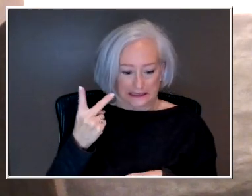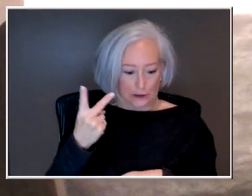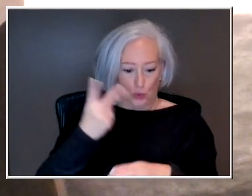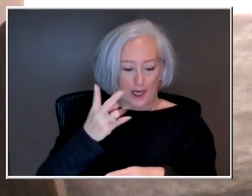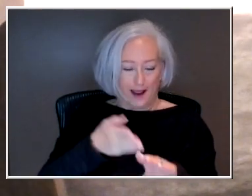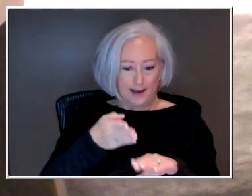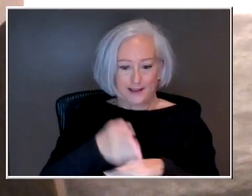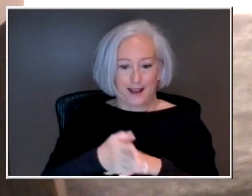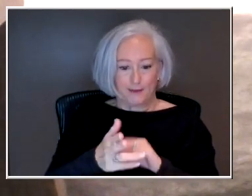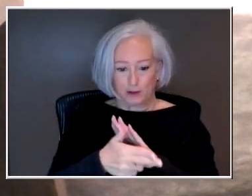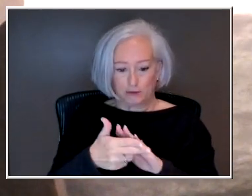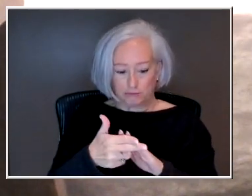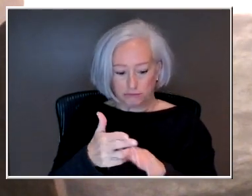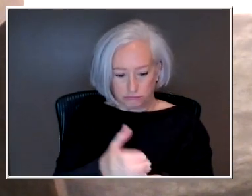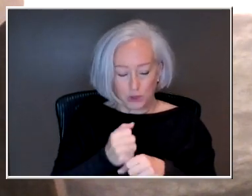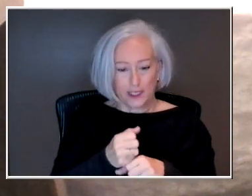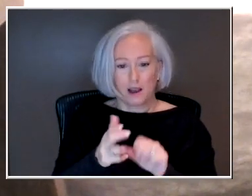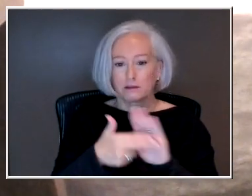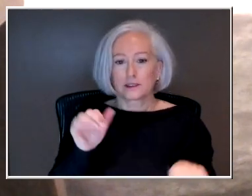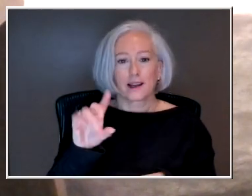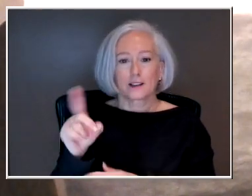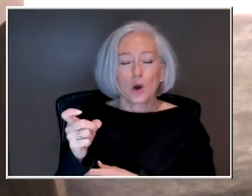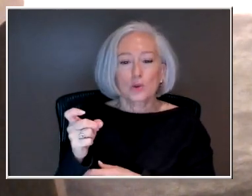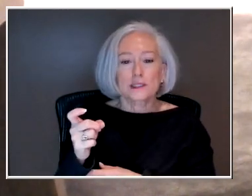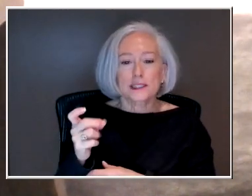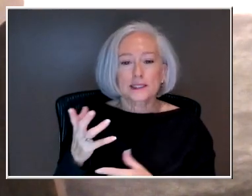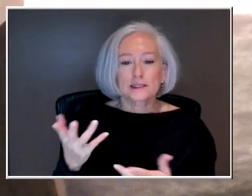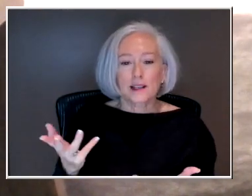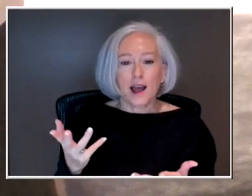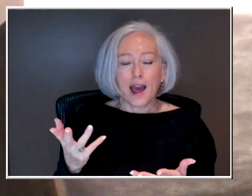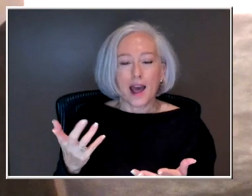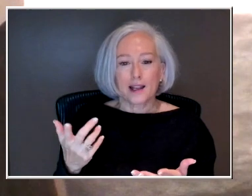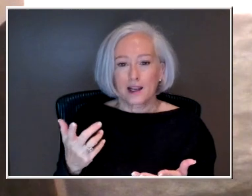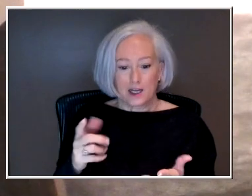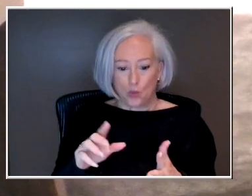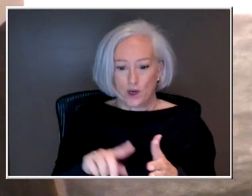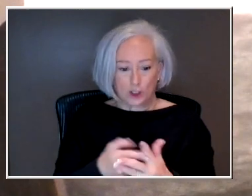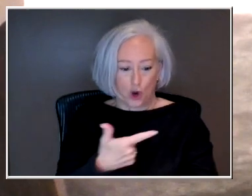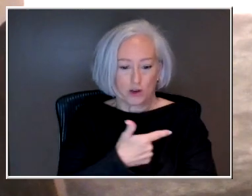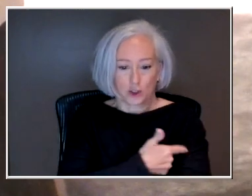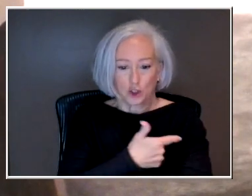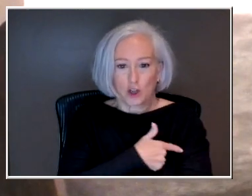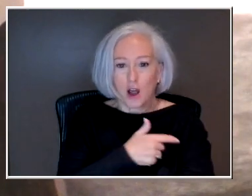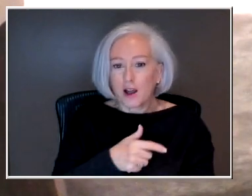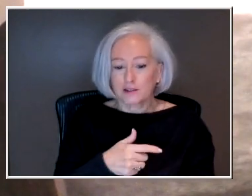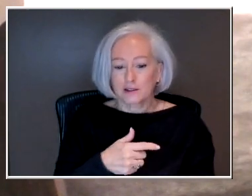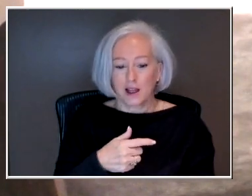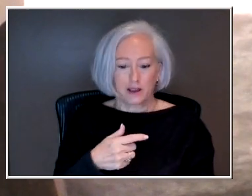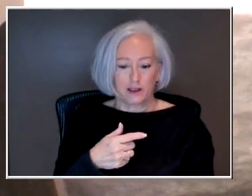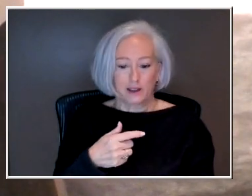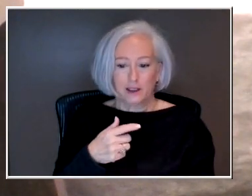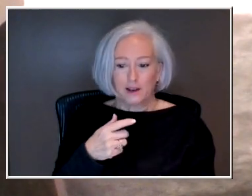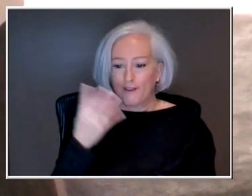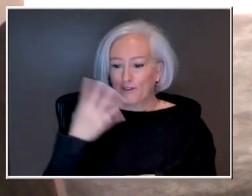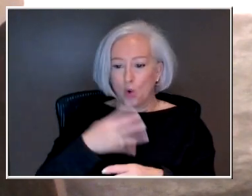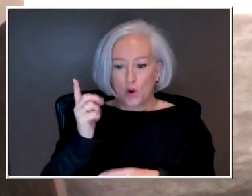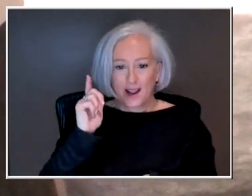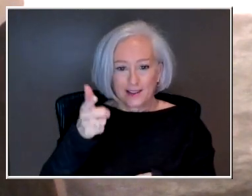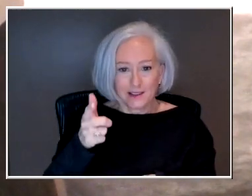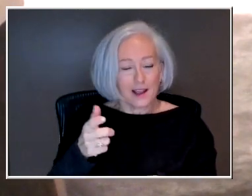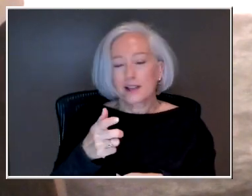about my diagnosis. And we were, I think, starting shots like day 4 or 5 after hearing about my diagnosis